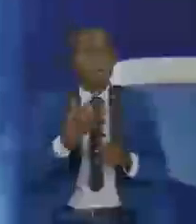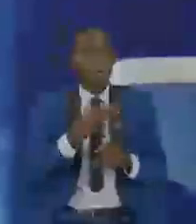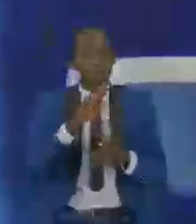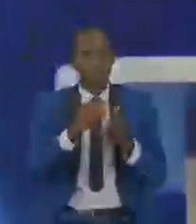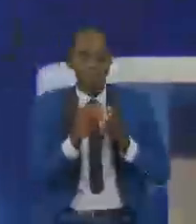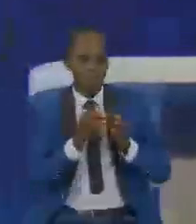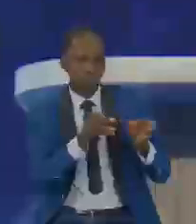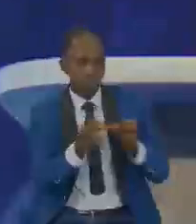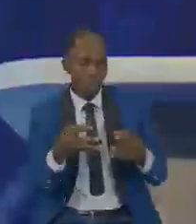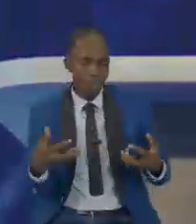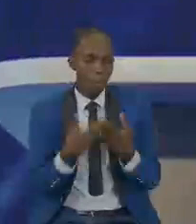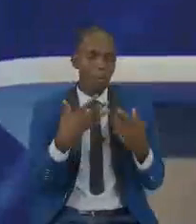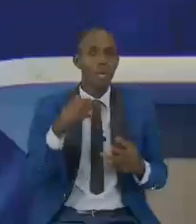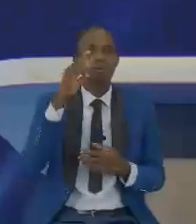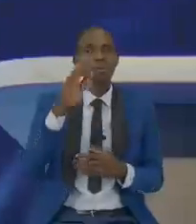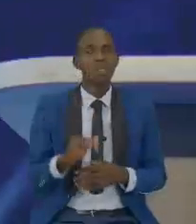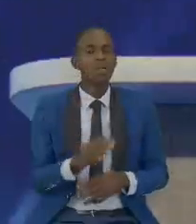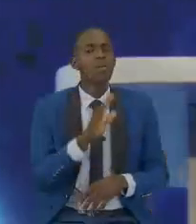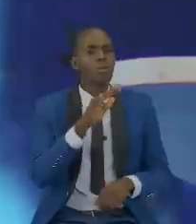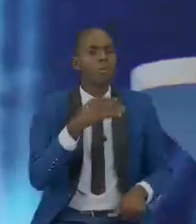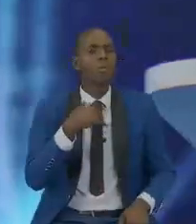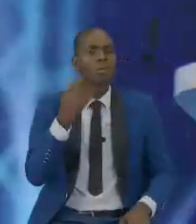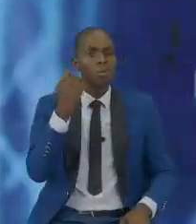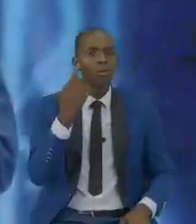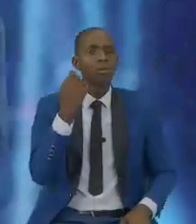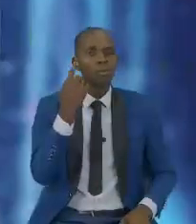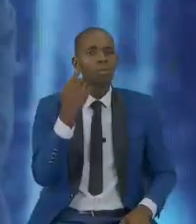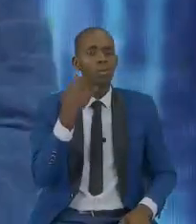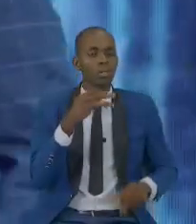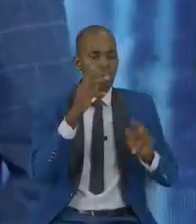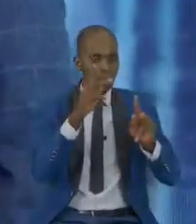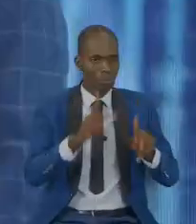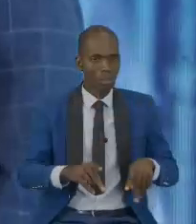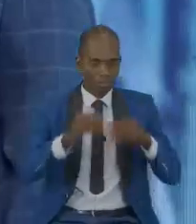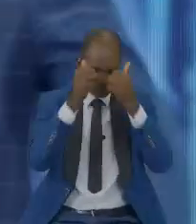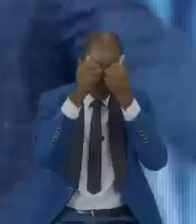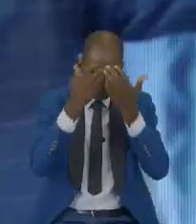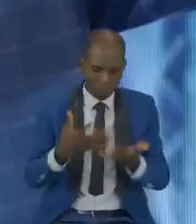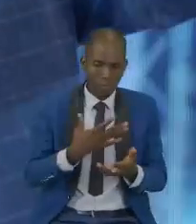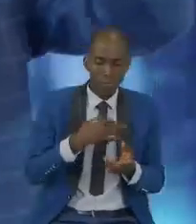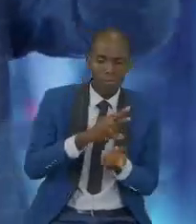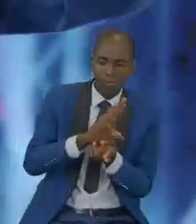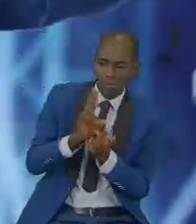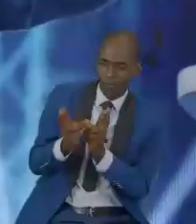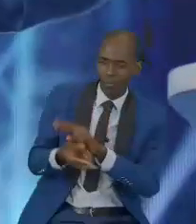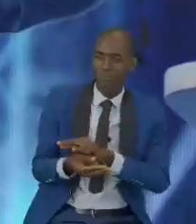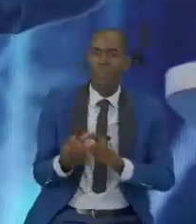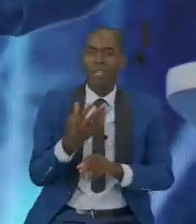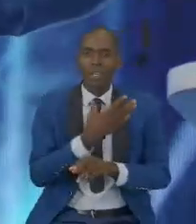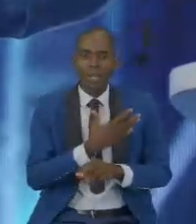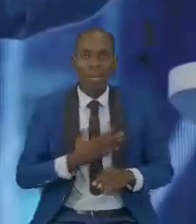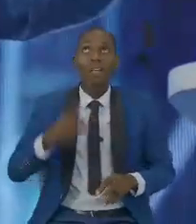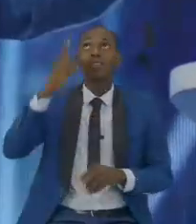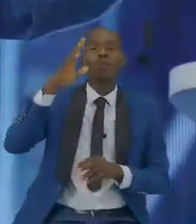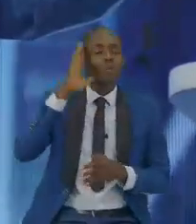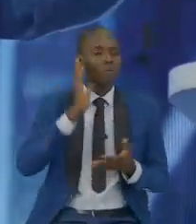my preaching, then okay, I understand now. And then they come and they give their lives to the Lord, and God will forgive